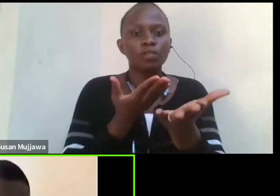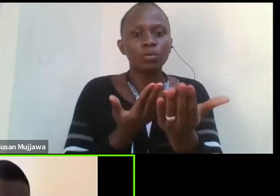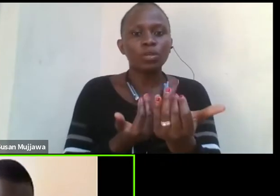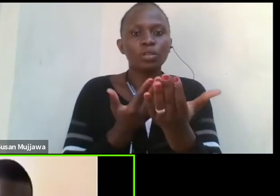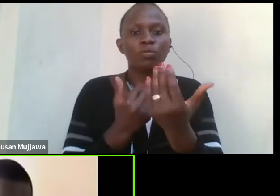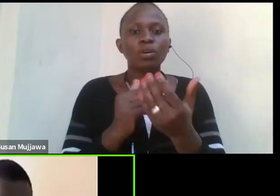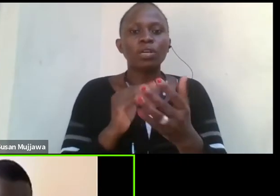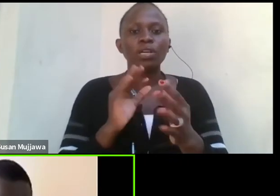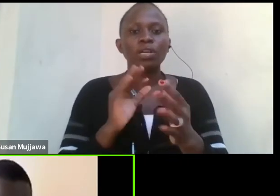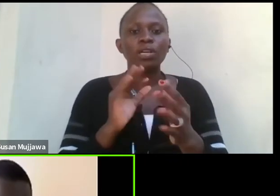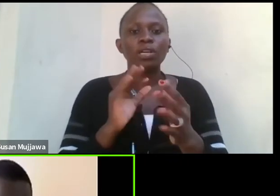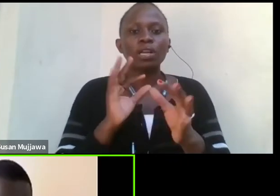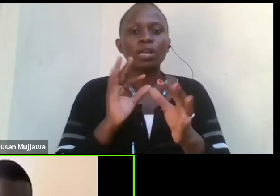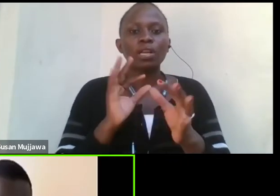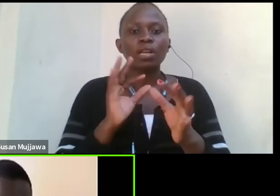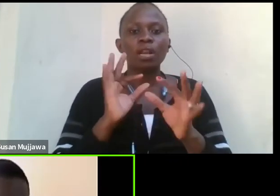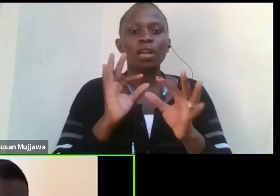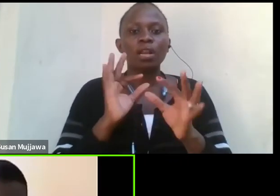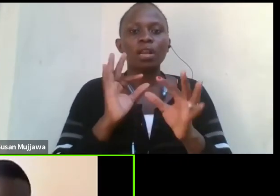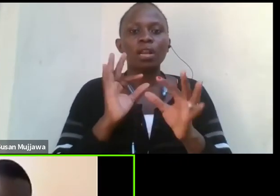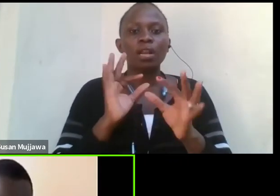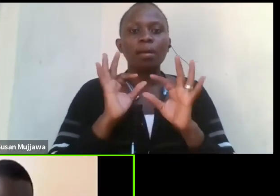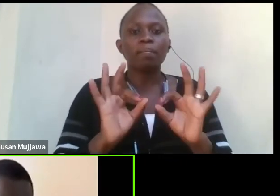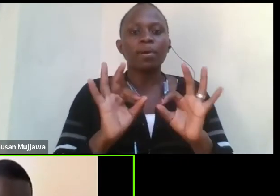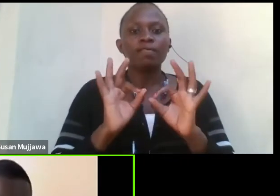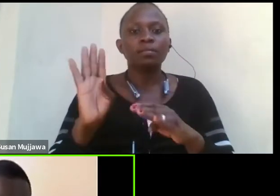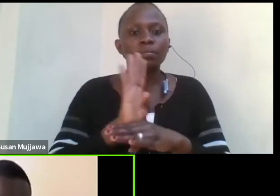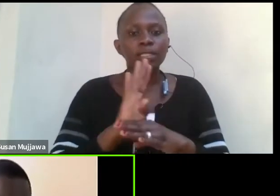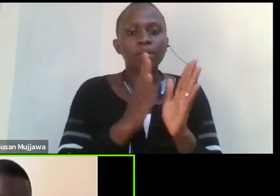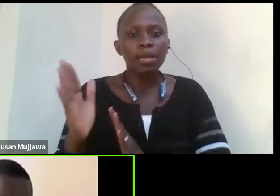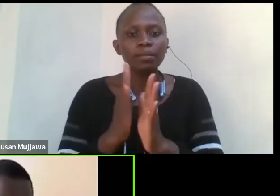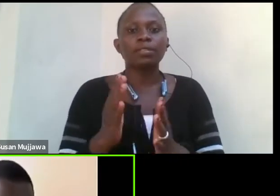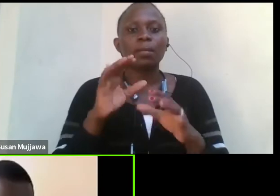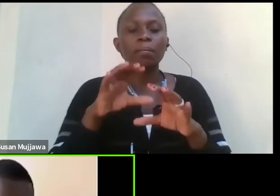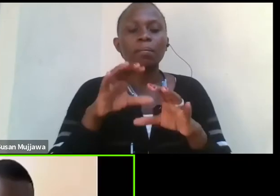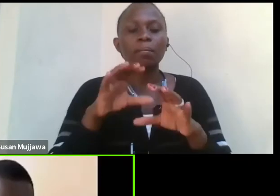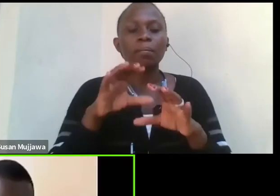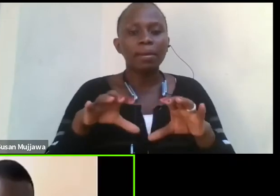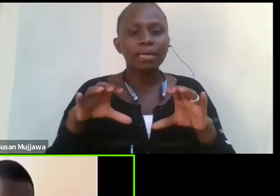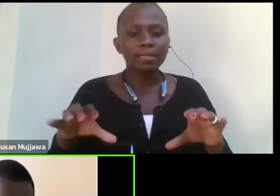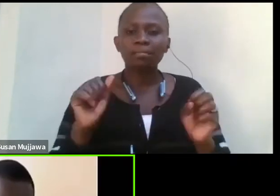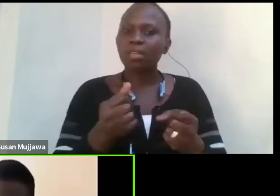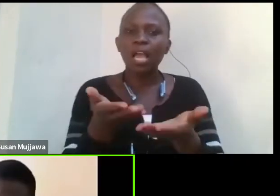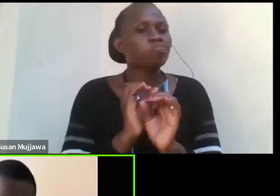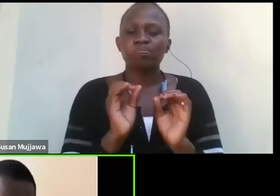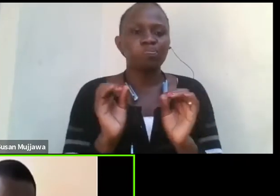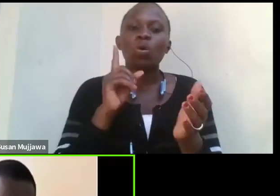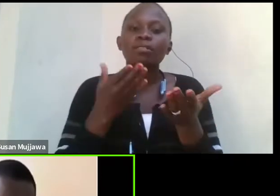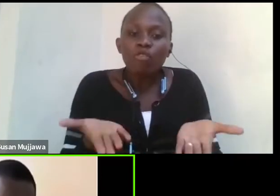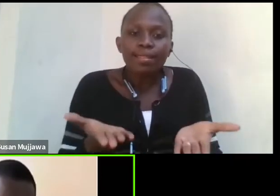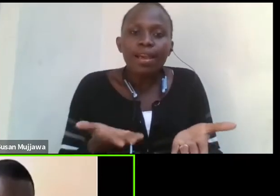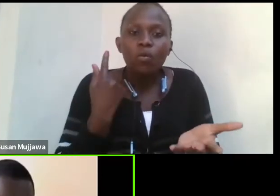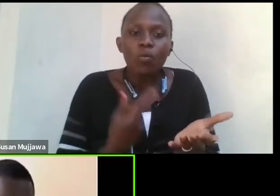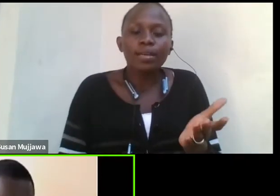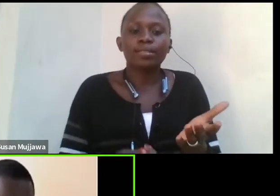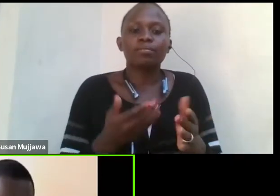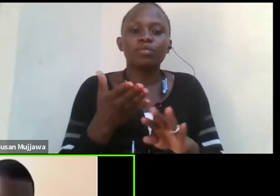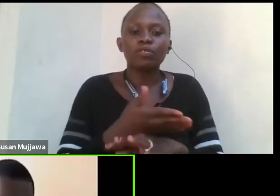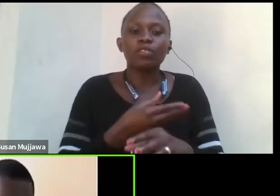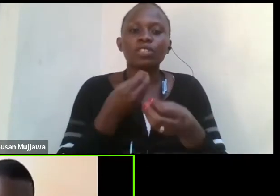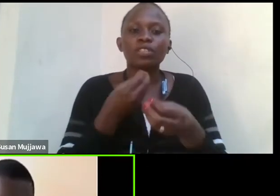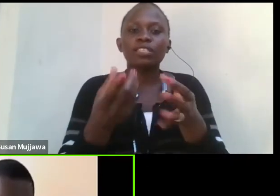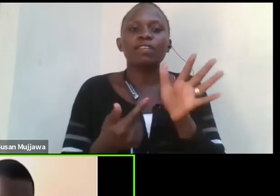plan, if you wait for the perfect market, it does not exist. What exists is what you have right now. And I was giving an example of the people who started a